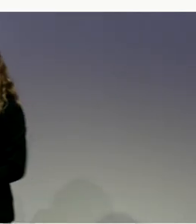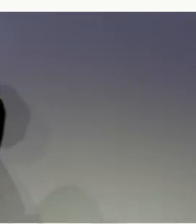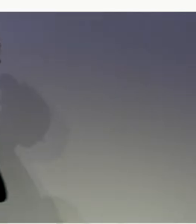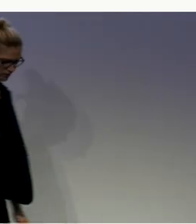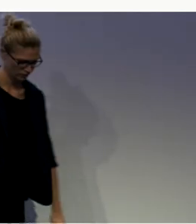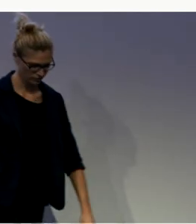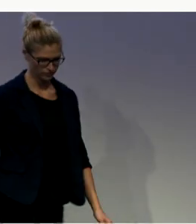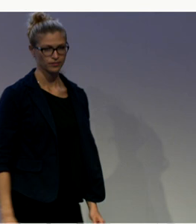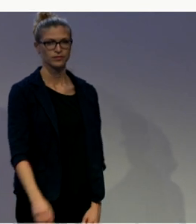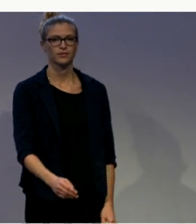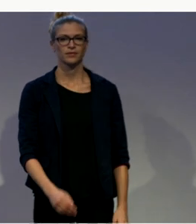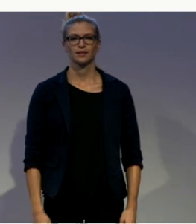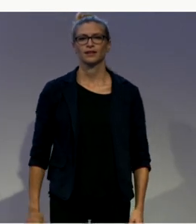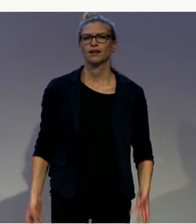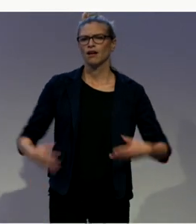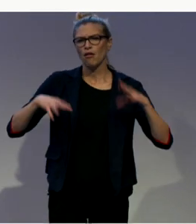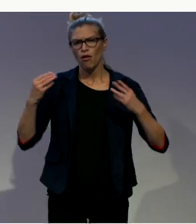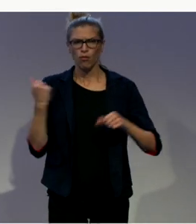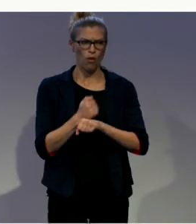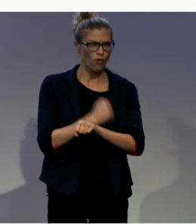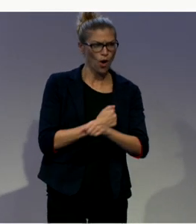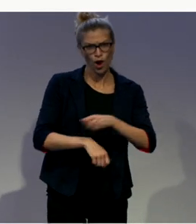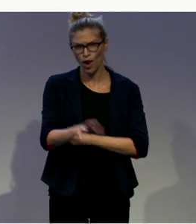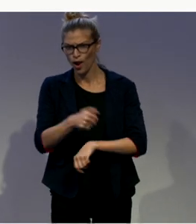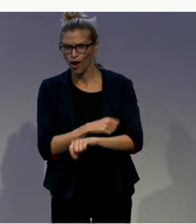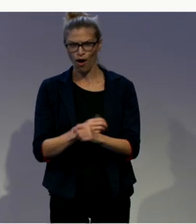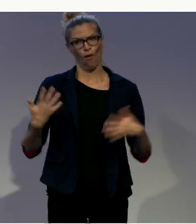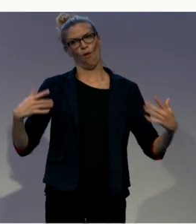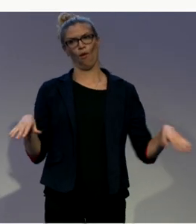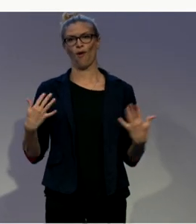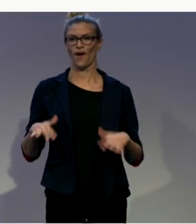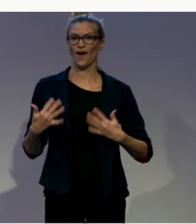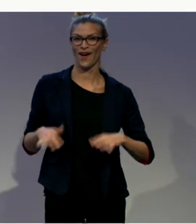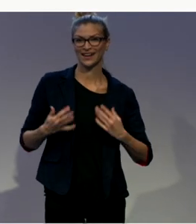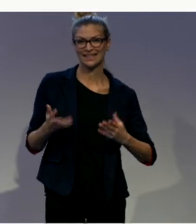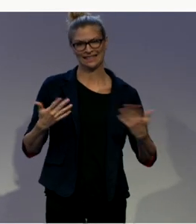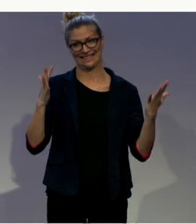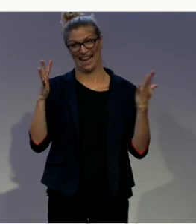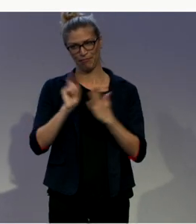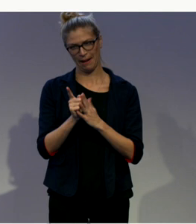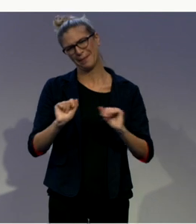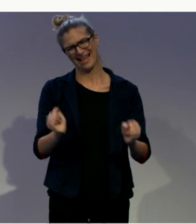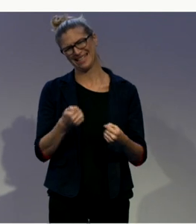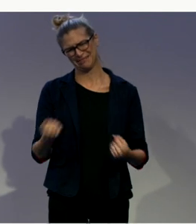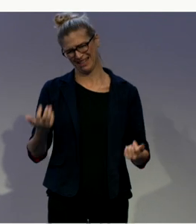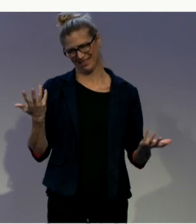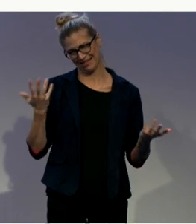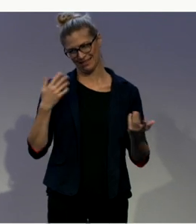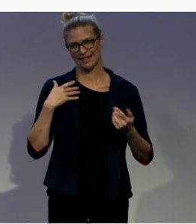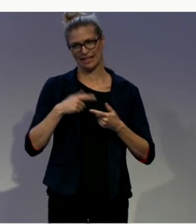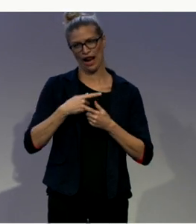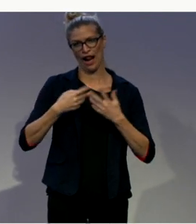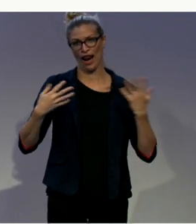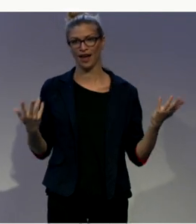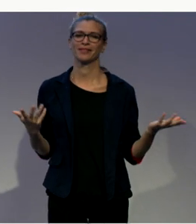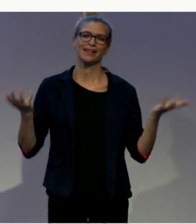story, I understand. Yes, we wanted the 20 awards every hour that were given yesterday. That's right,